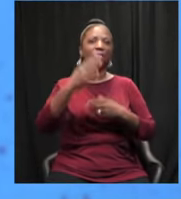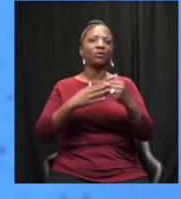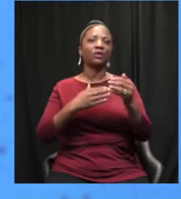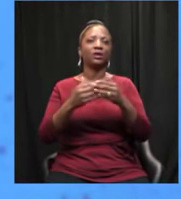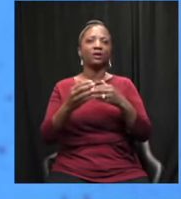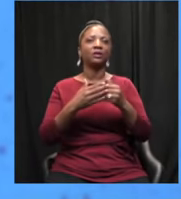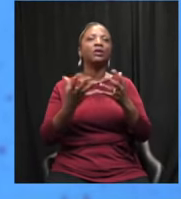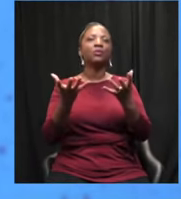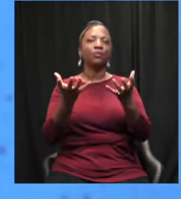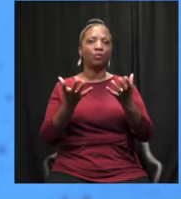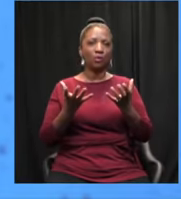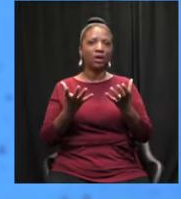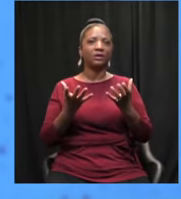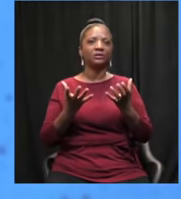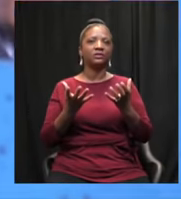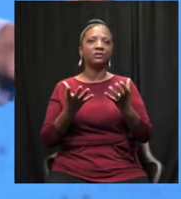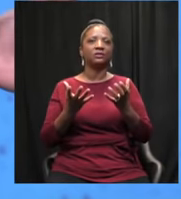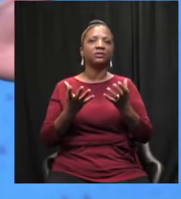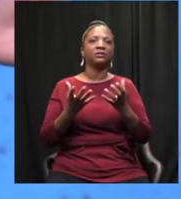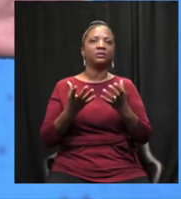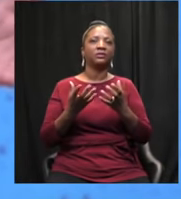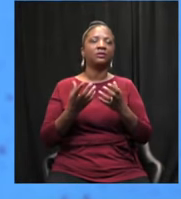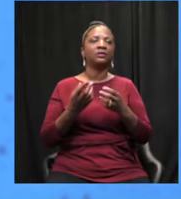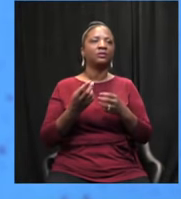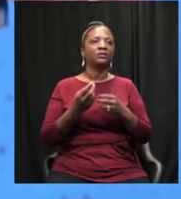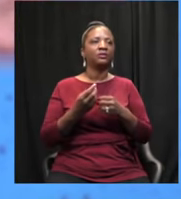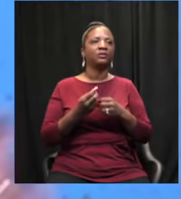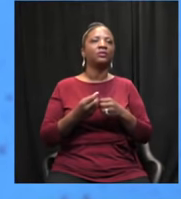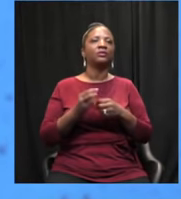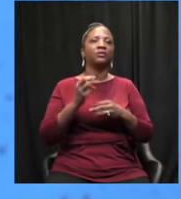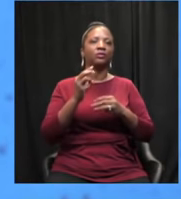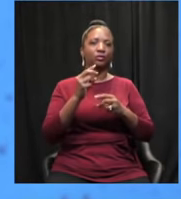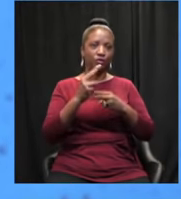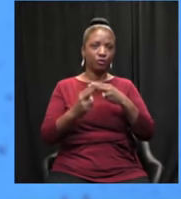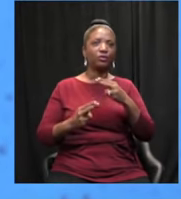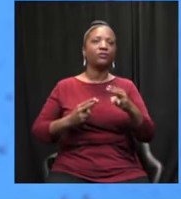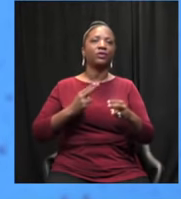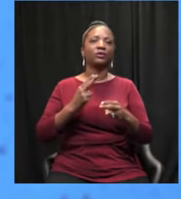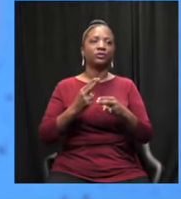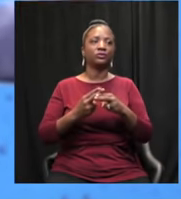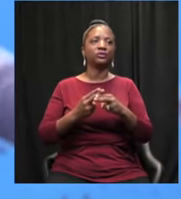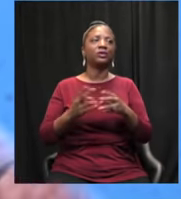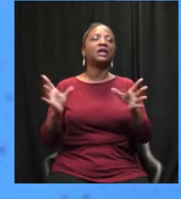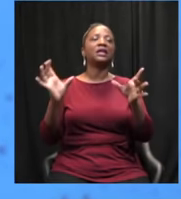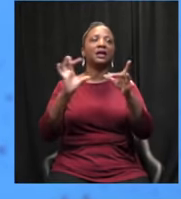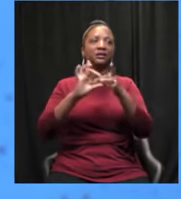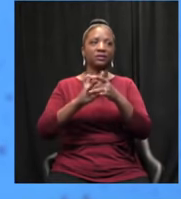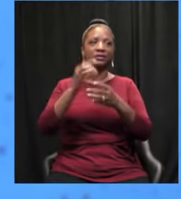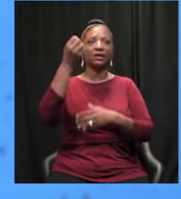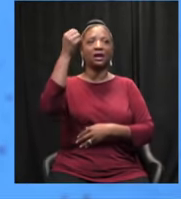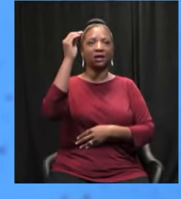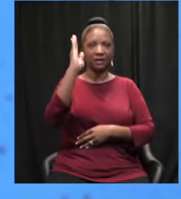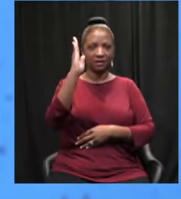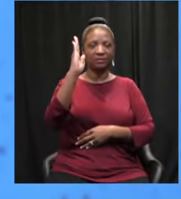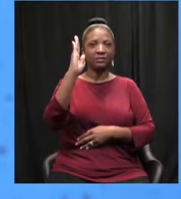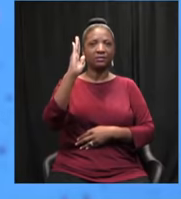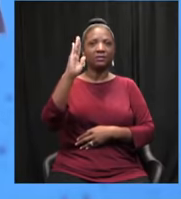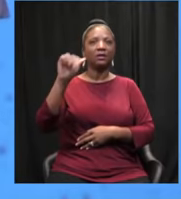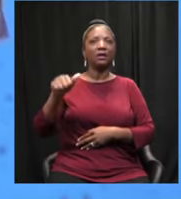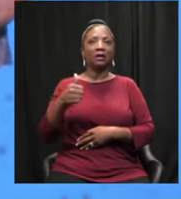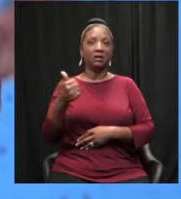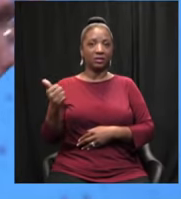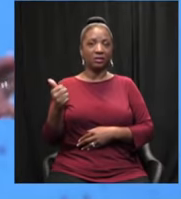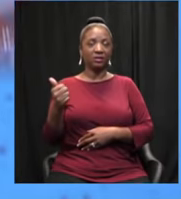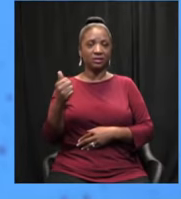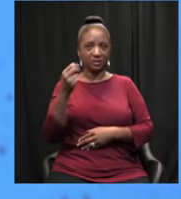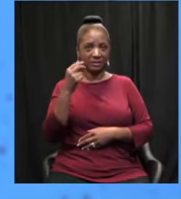channeling all these concepts, trying to find some connection with God. If that's not enough, there are others who are